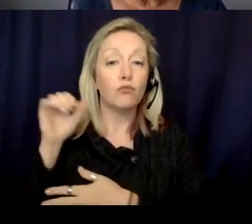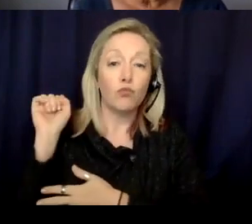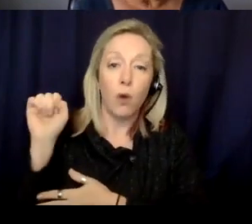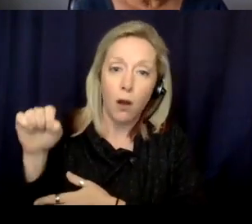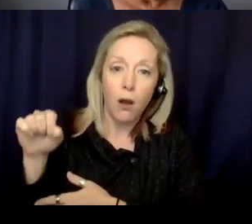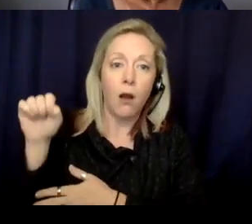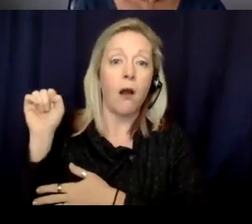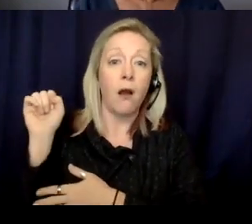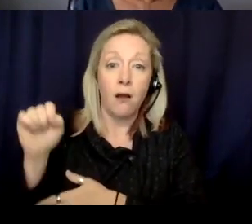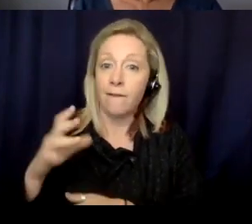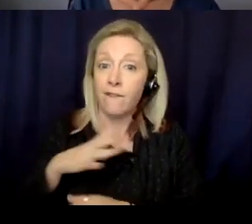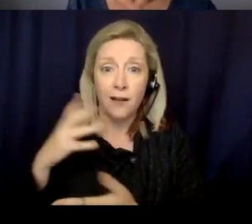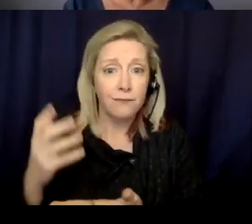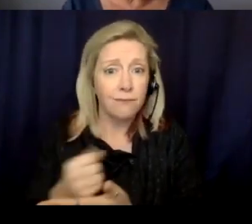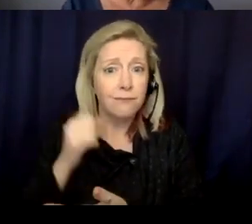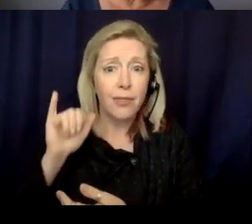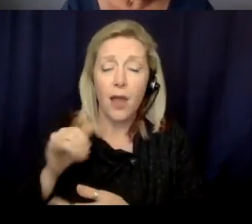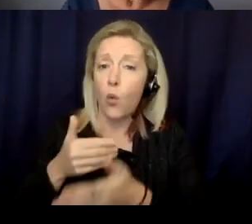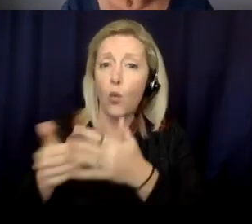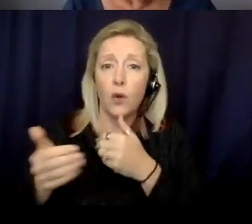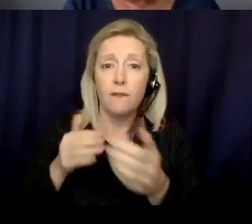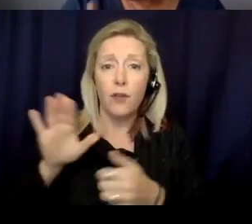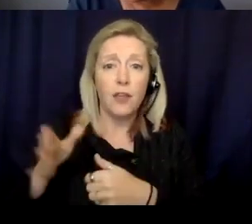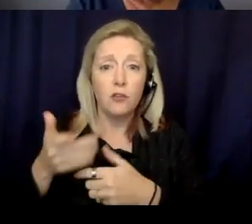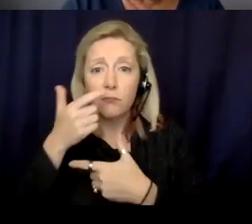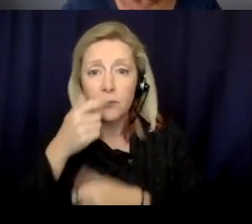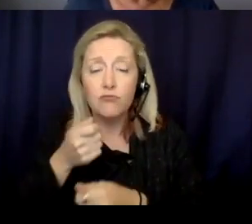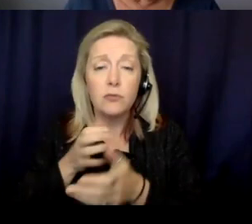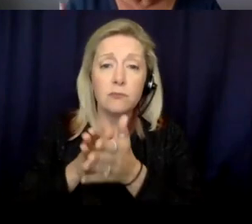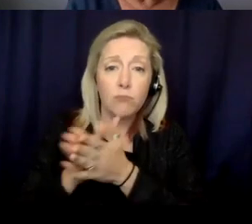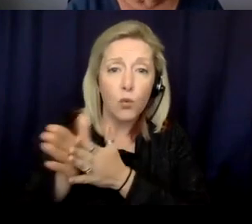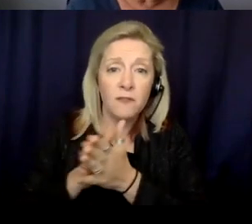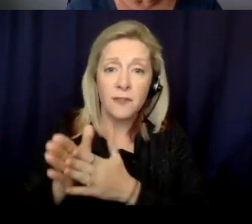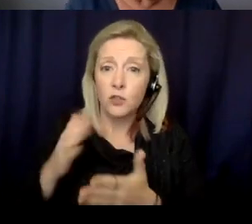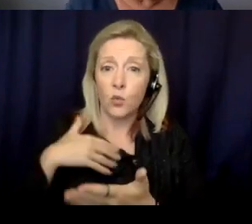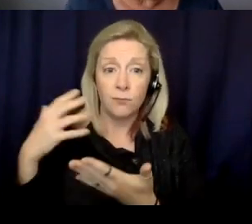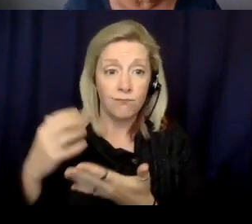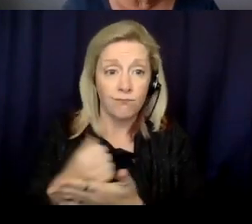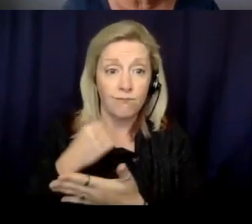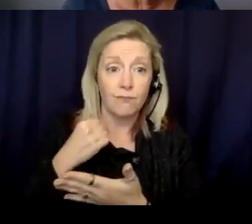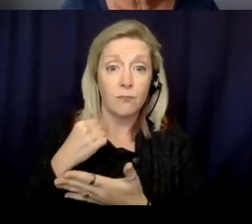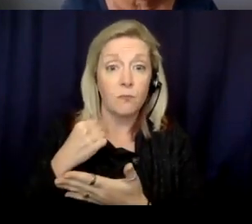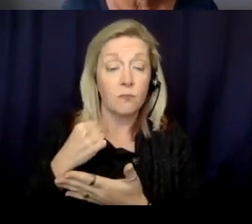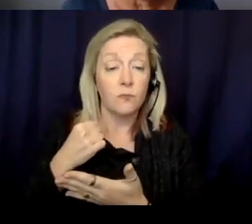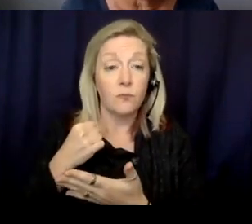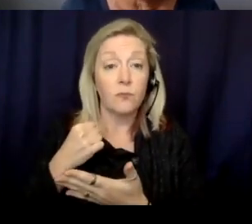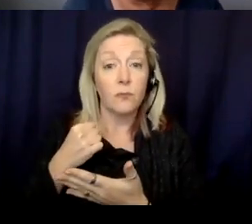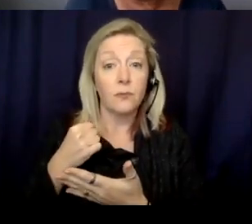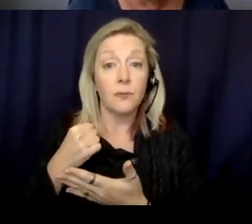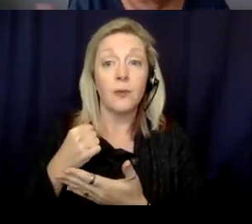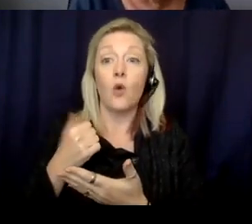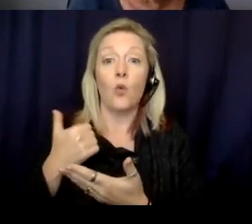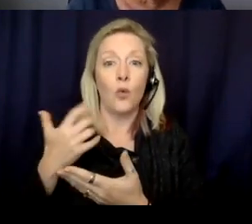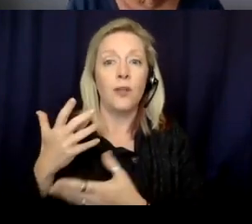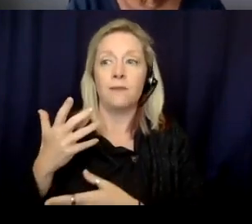to use. We're going to use the things that they like, and we're going to go down there and we're going to do those things with them